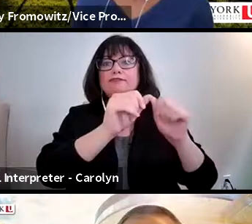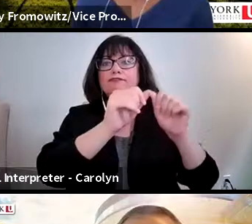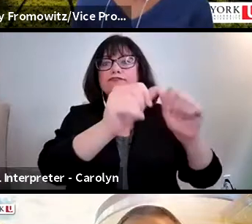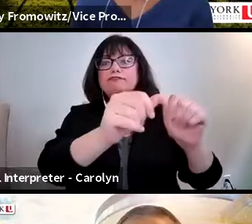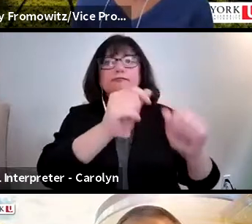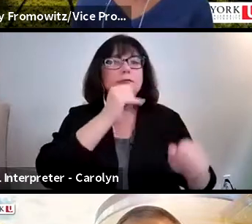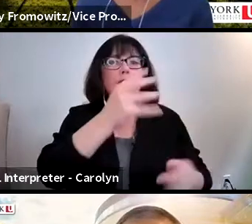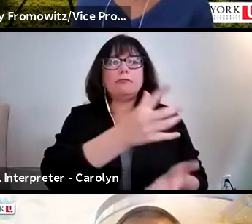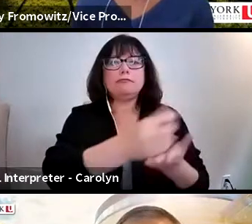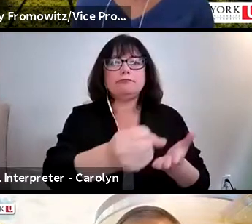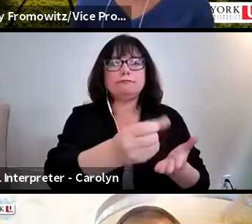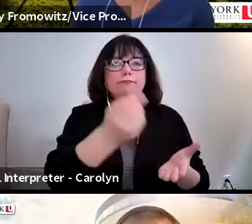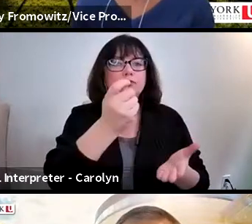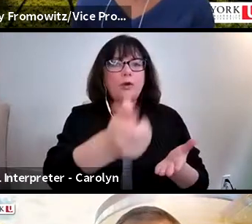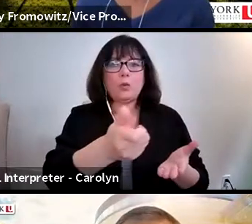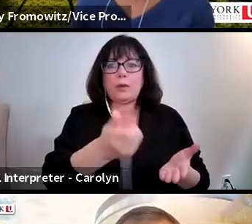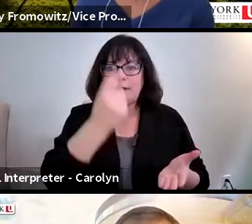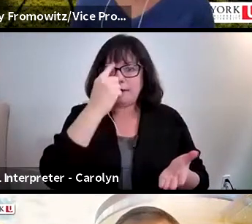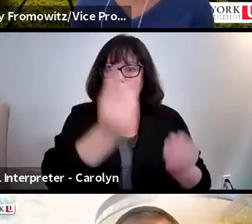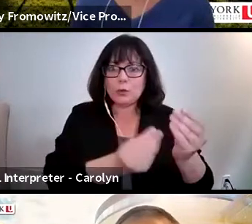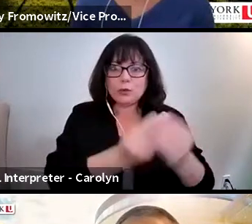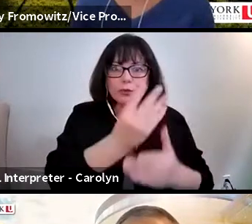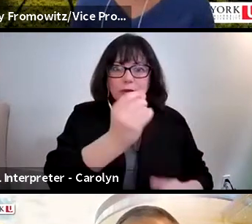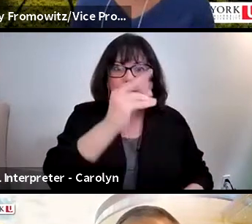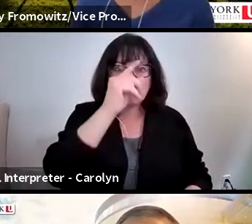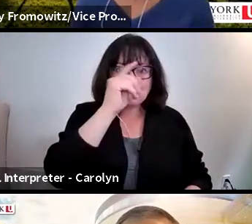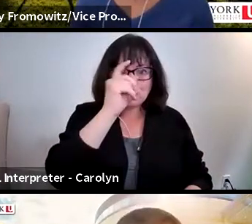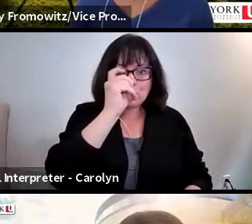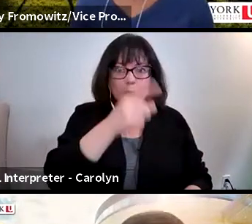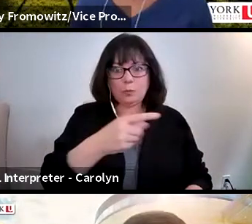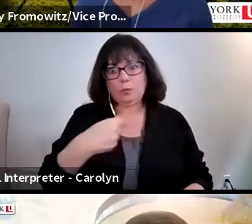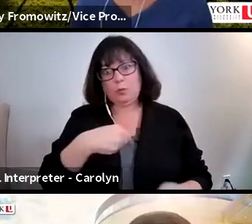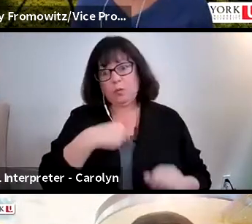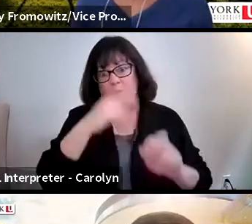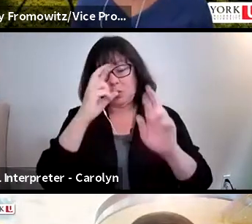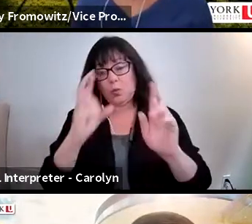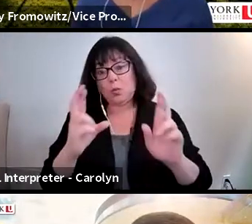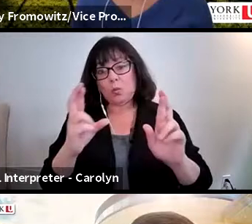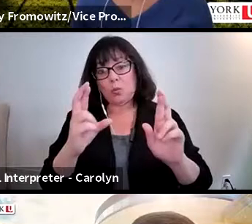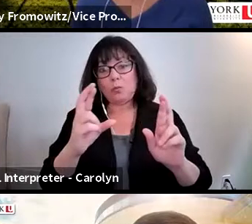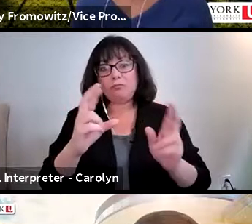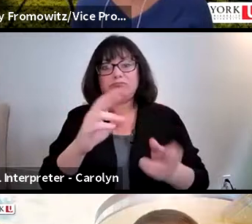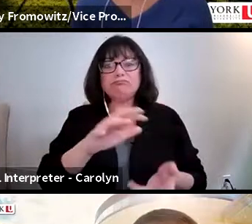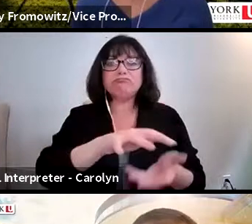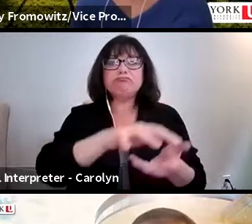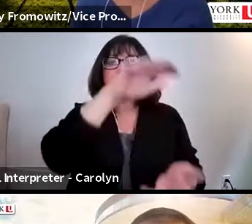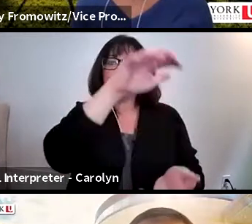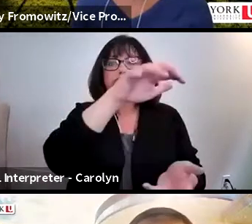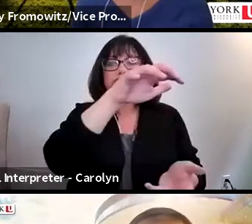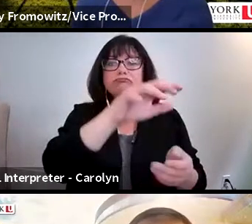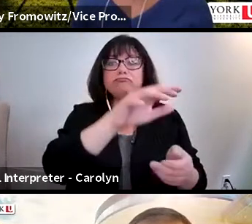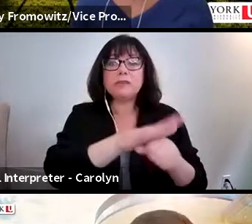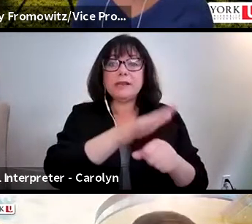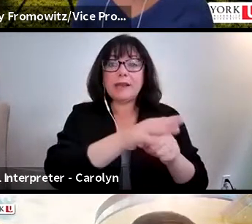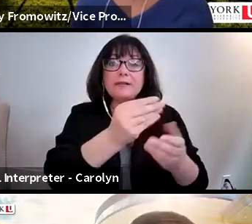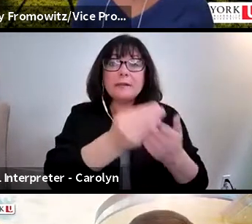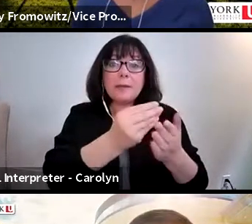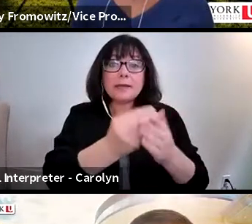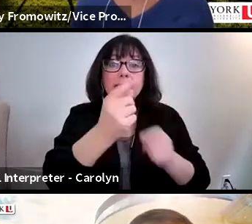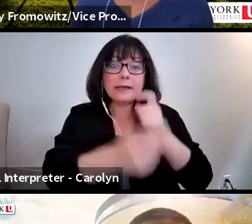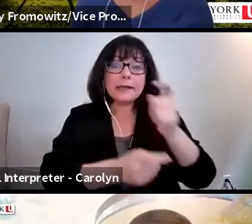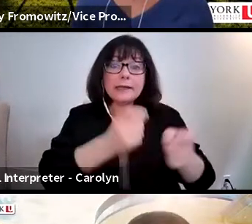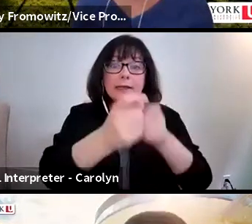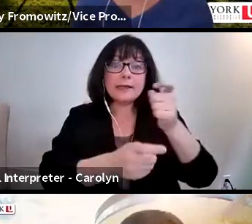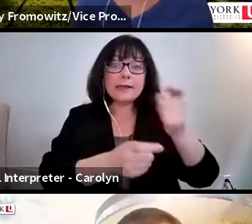of spring, summer, that it would be able to get enough donations and also continue to